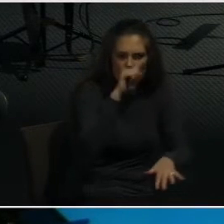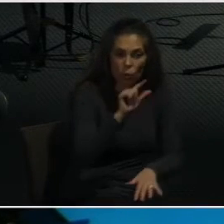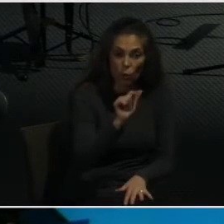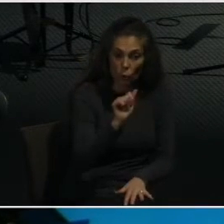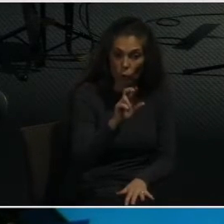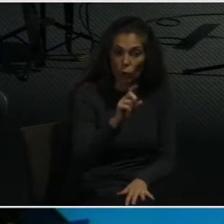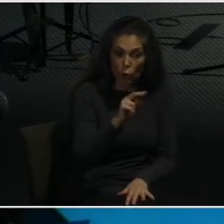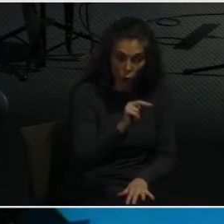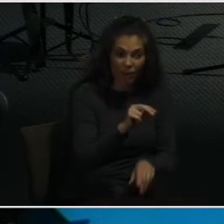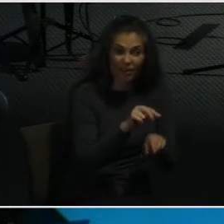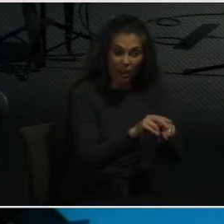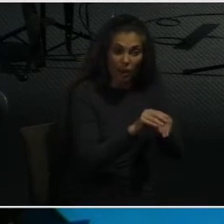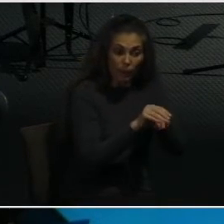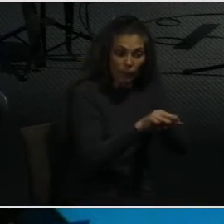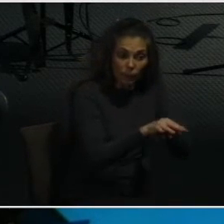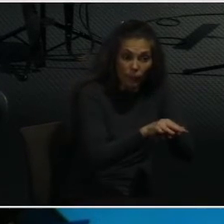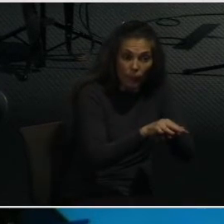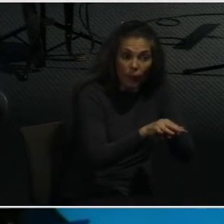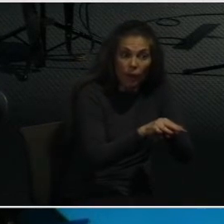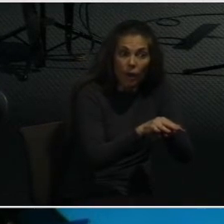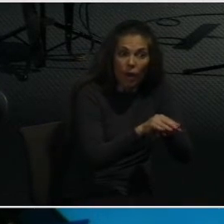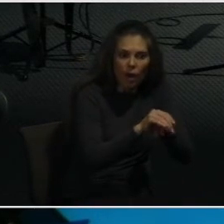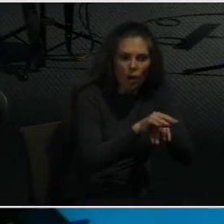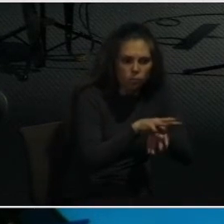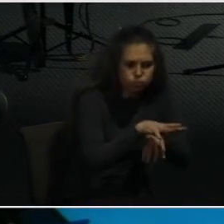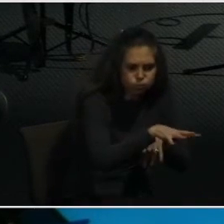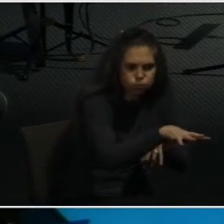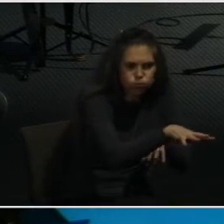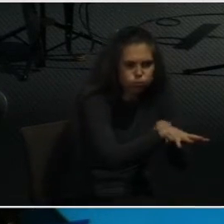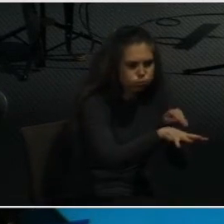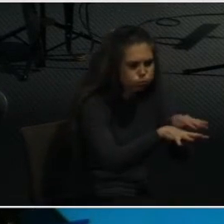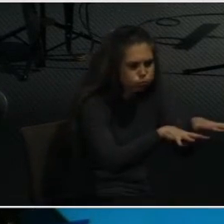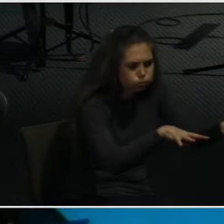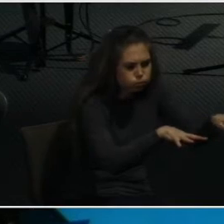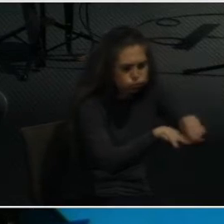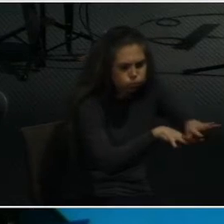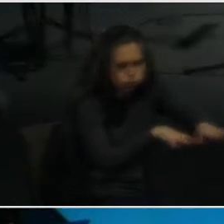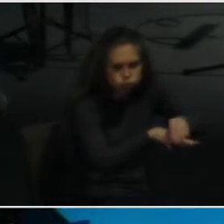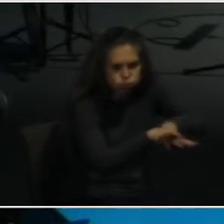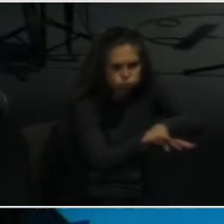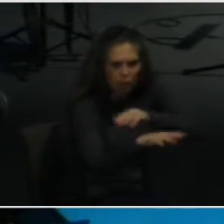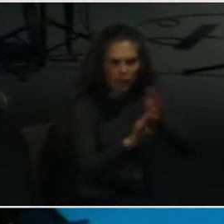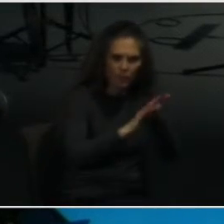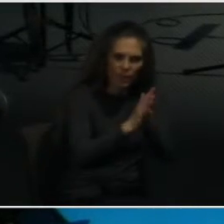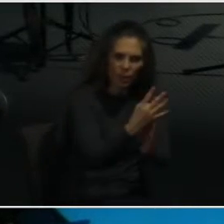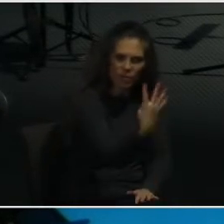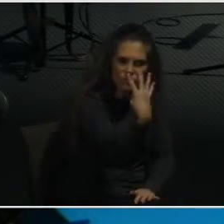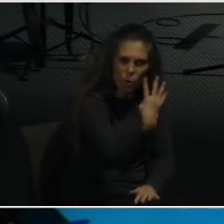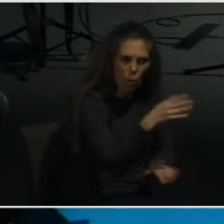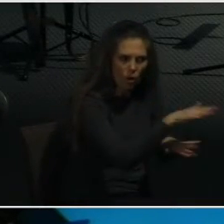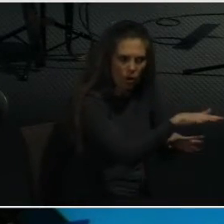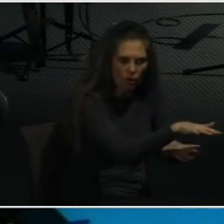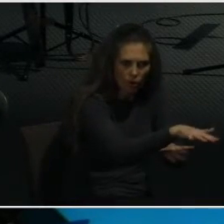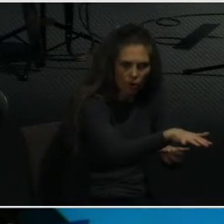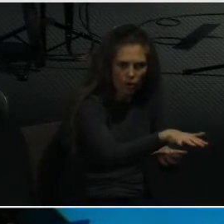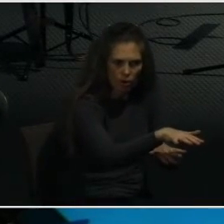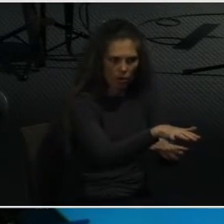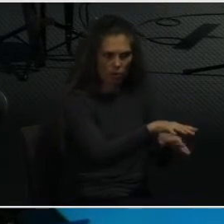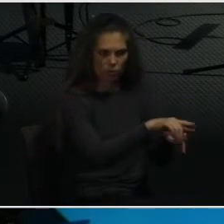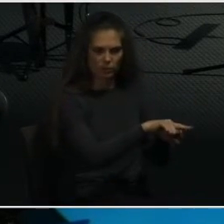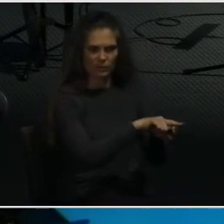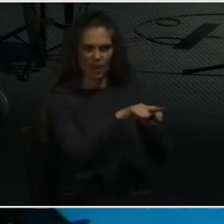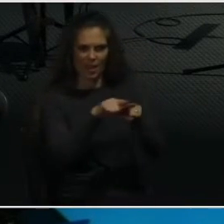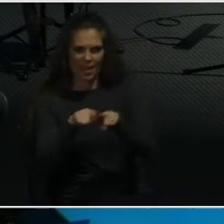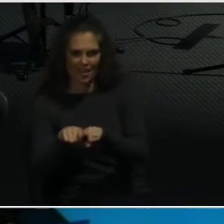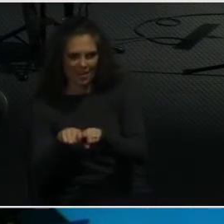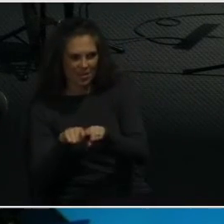So there again, you have that principle of one stream multiplying into something bigger. And here in Ezekiel, the same thing happens. You have a trickle